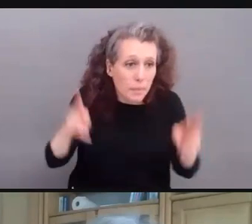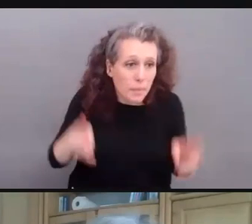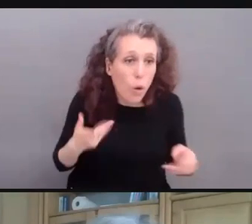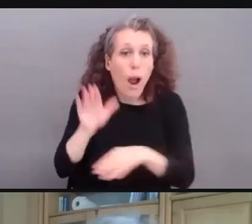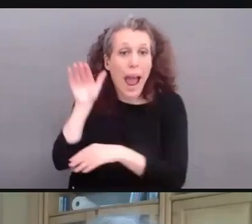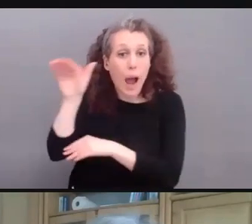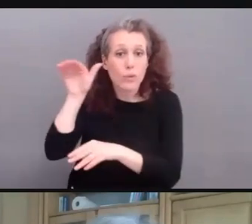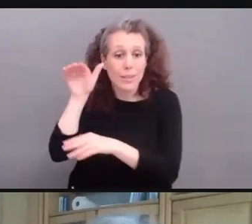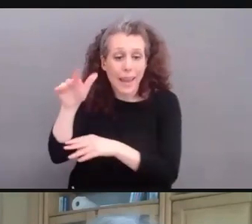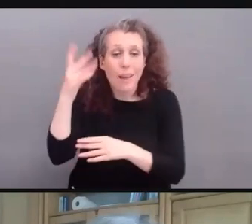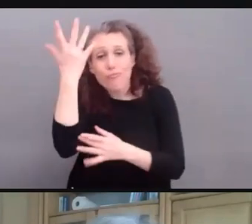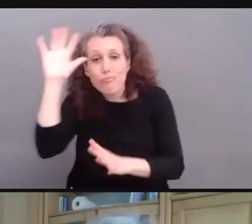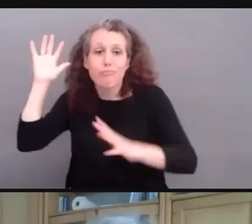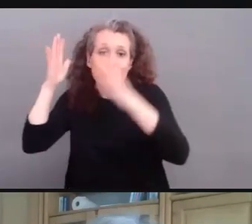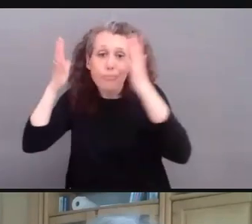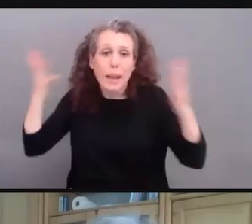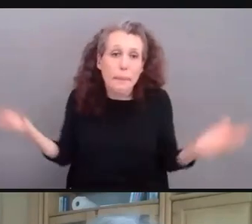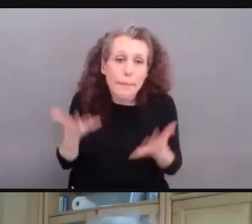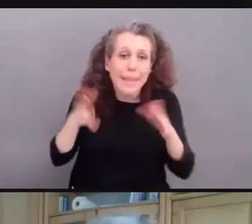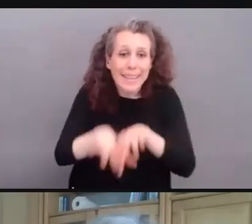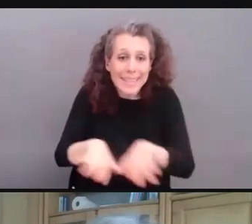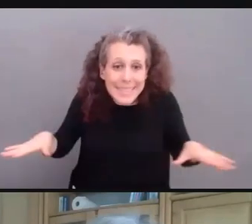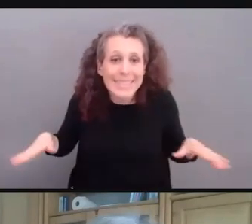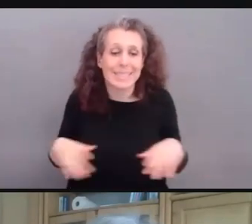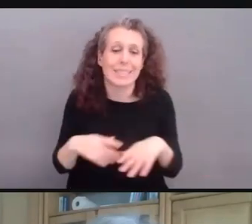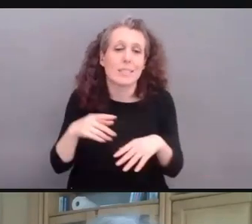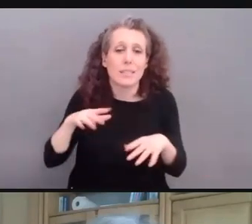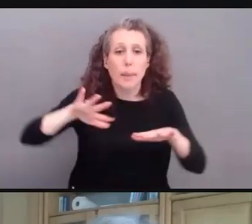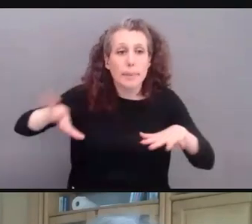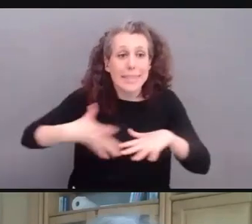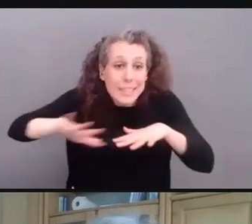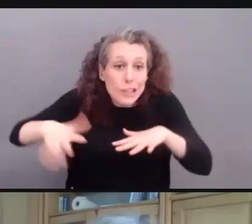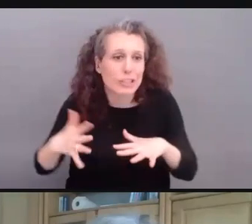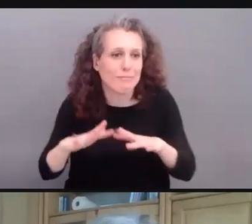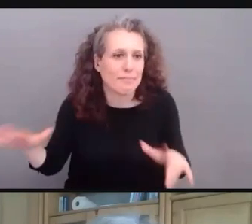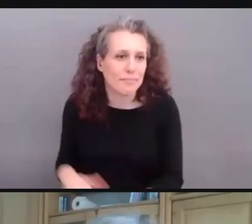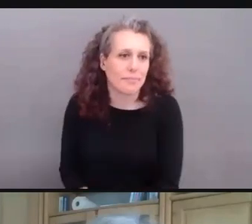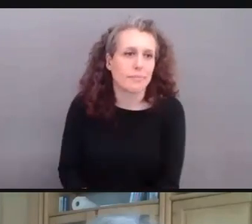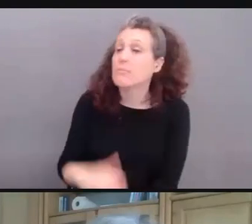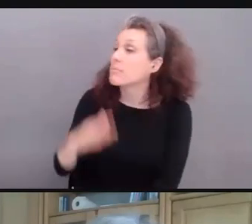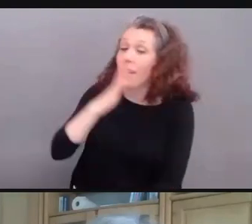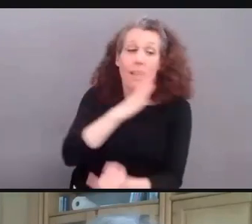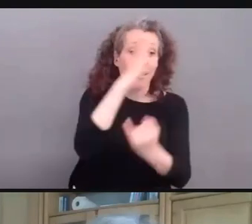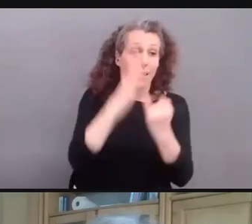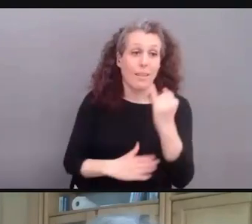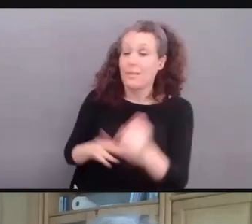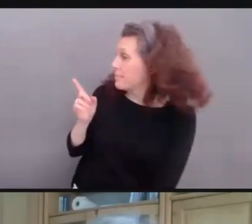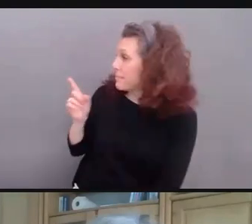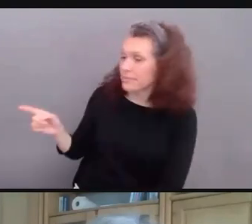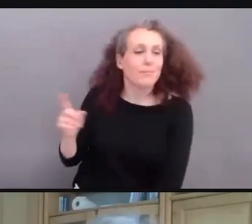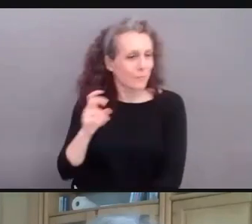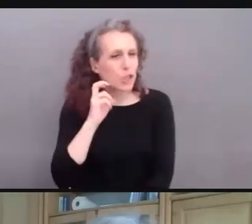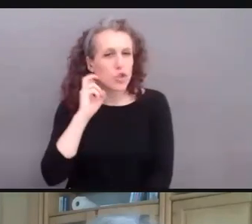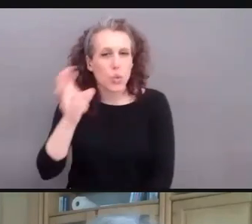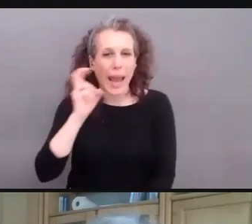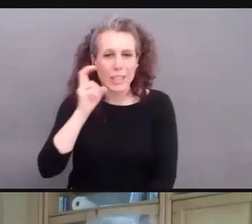areas, dealing with playgrounds, gardens, parks, and beaches even. And finally, the last section is